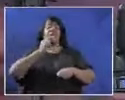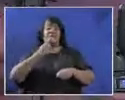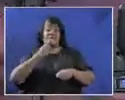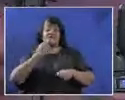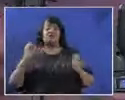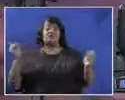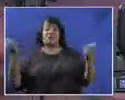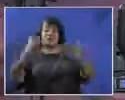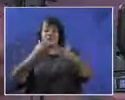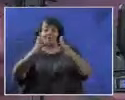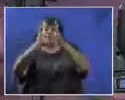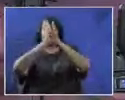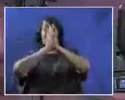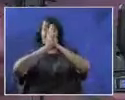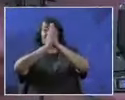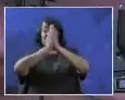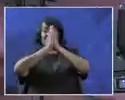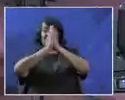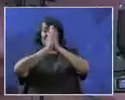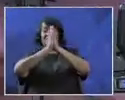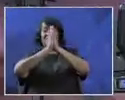campus, let's go to God in praise.